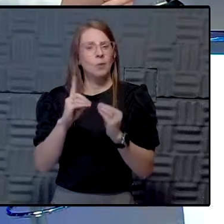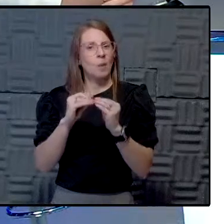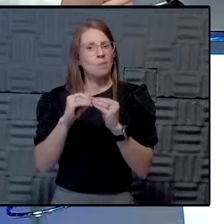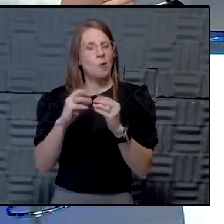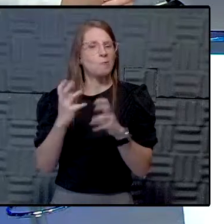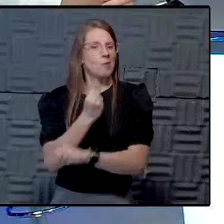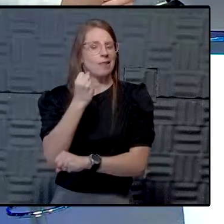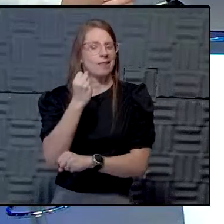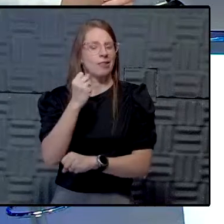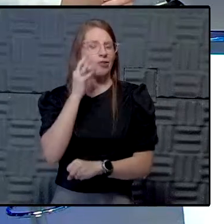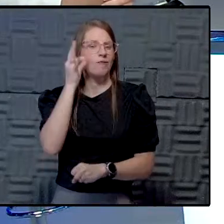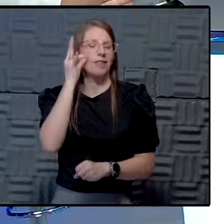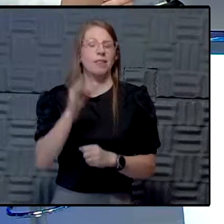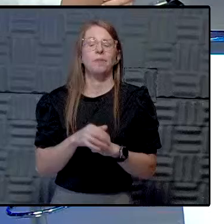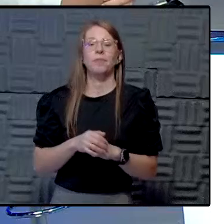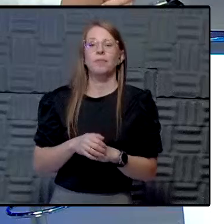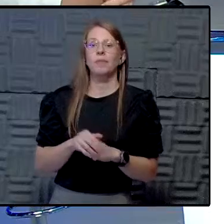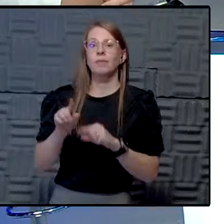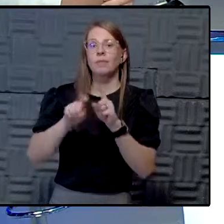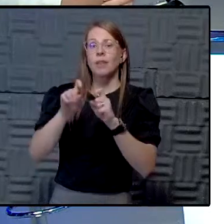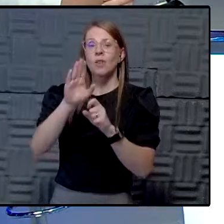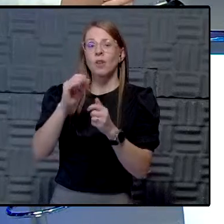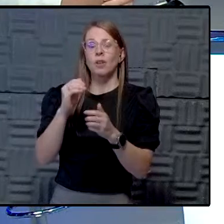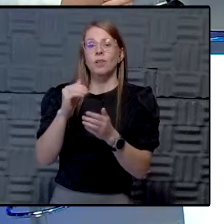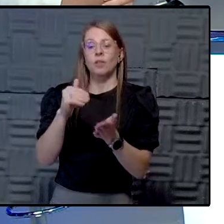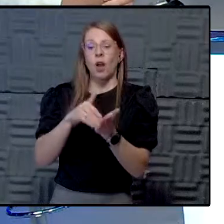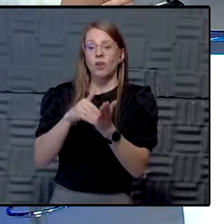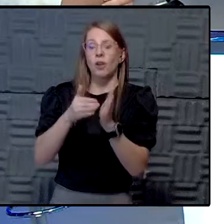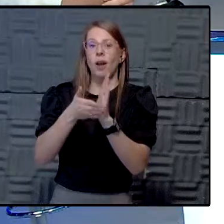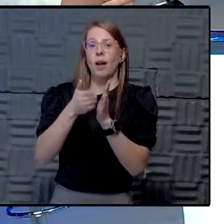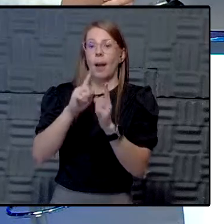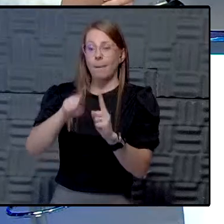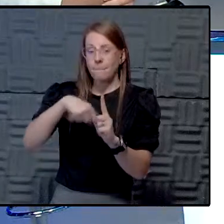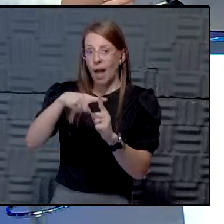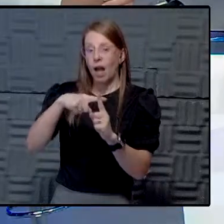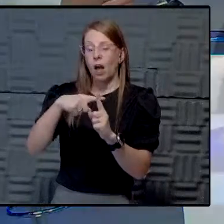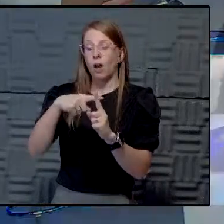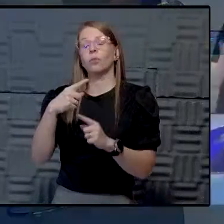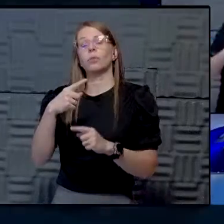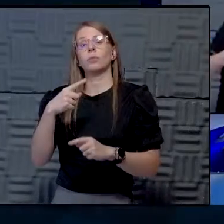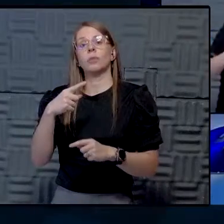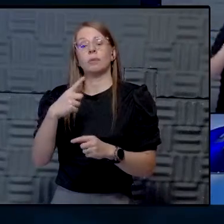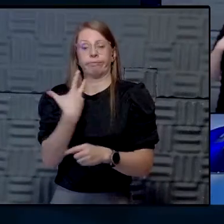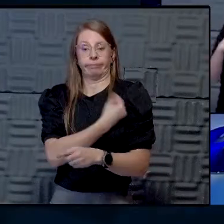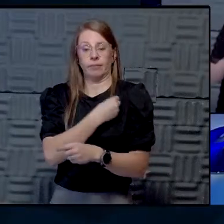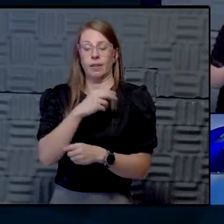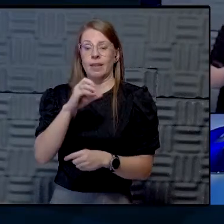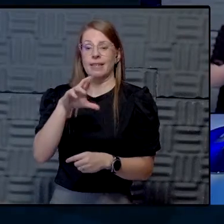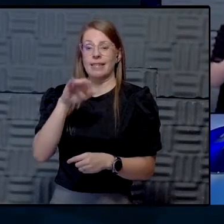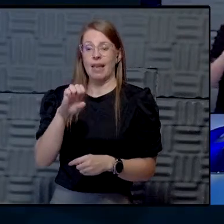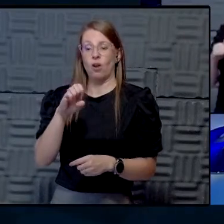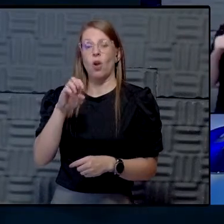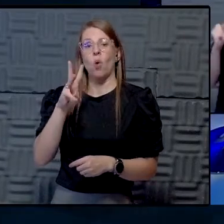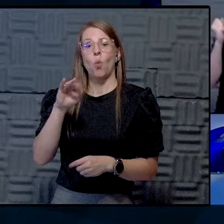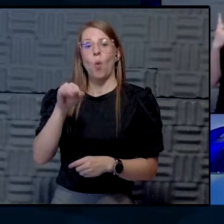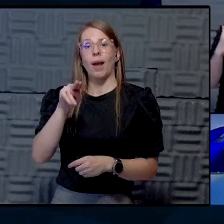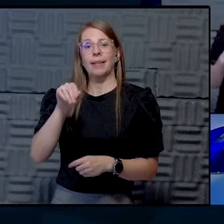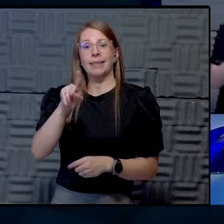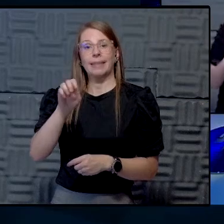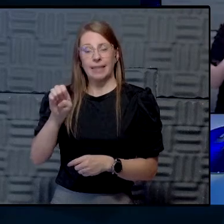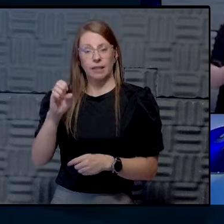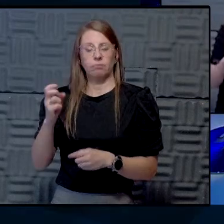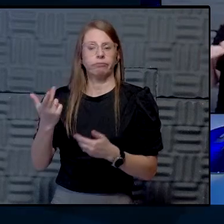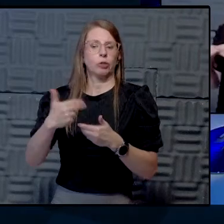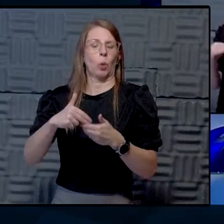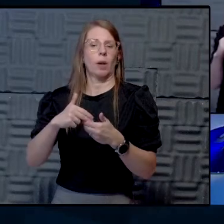right, we've talked a lot about asking your doctor about whether to get the vaccine. We've had the chair of OBGYN here, Dr. Carrie Weinecke, on several times on the program,